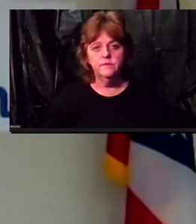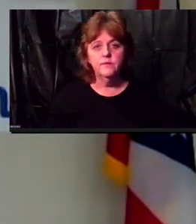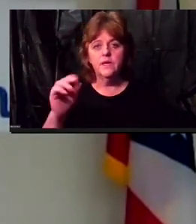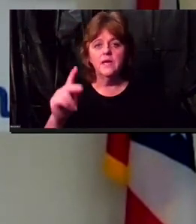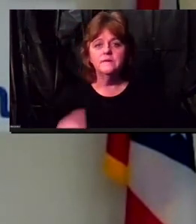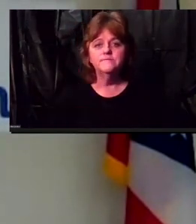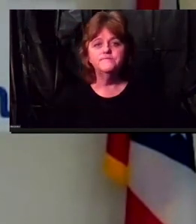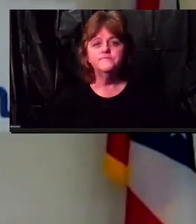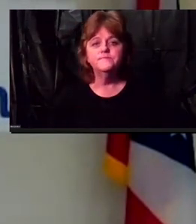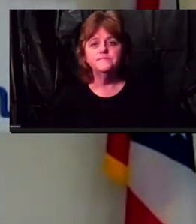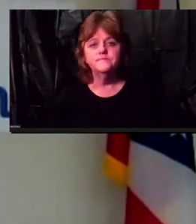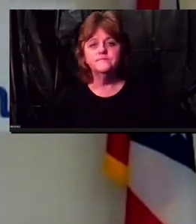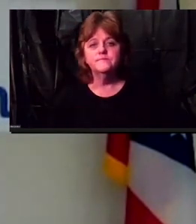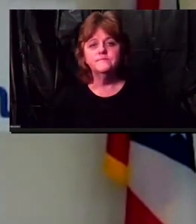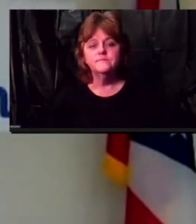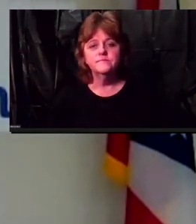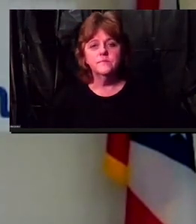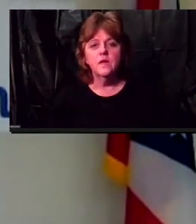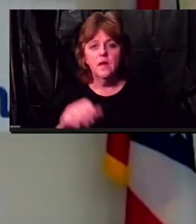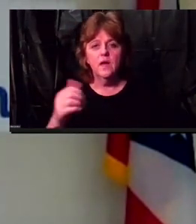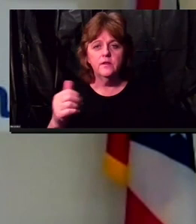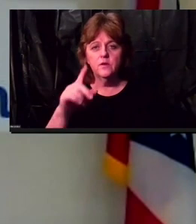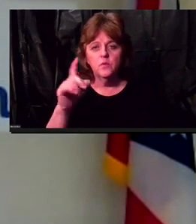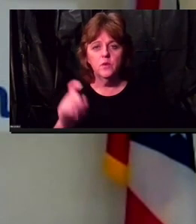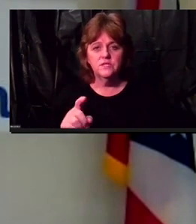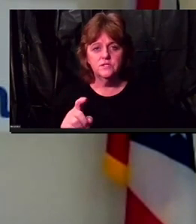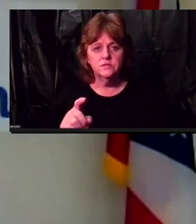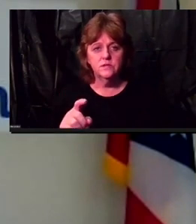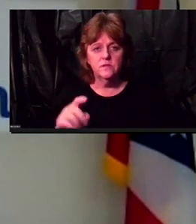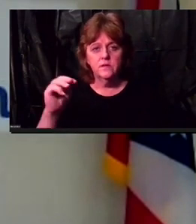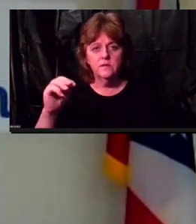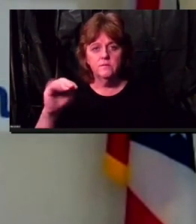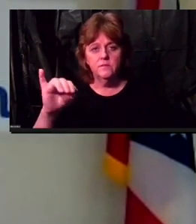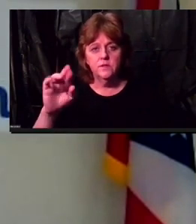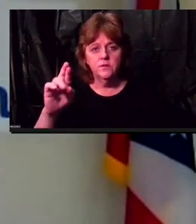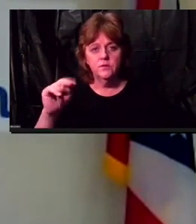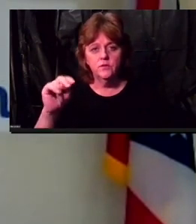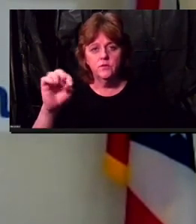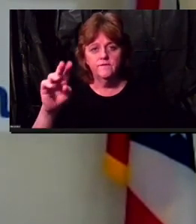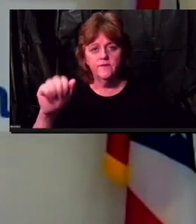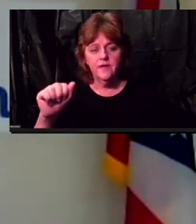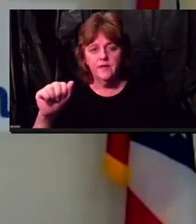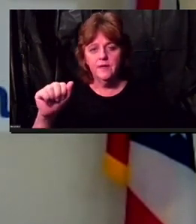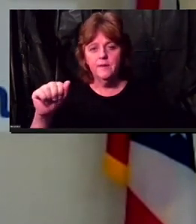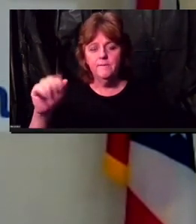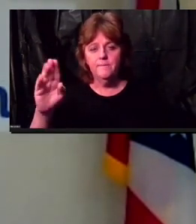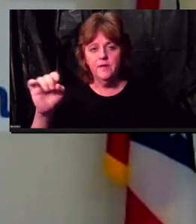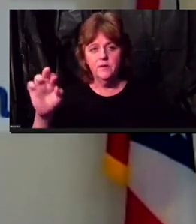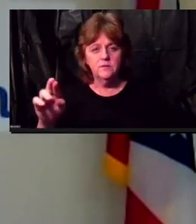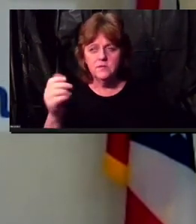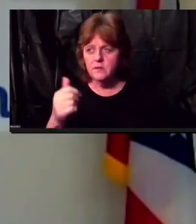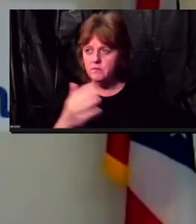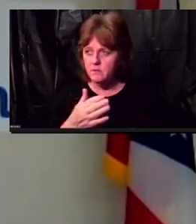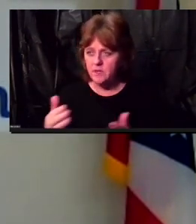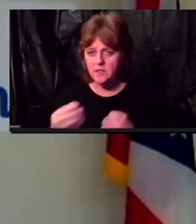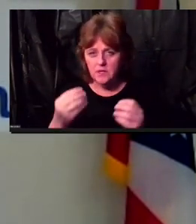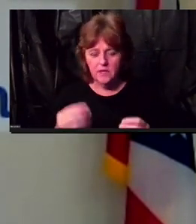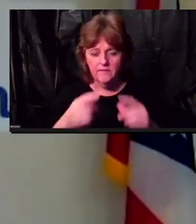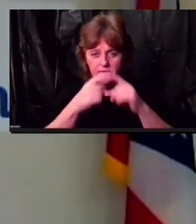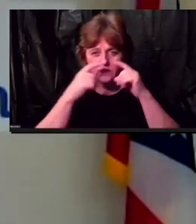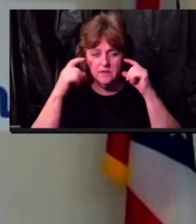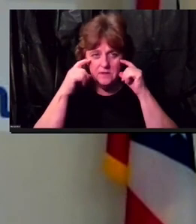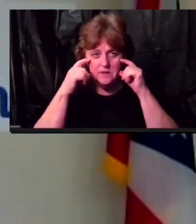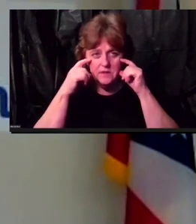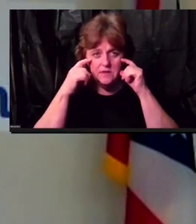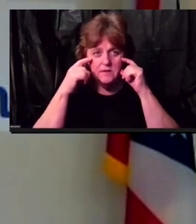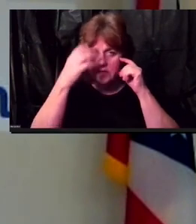Okay, another question from Minerva Baker. Is there any plan to offer face shields to those who claim